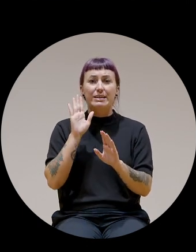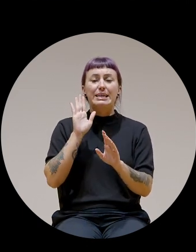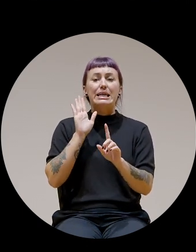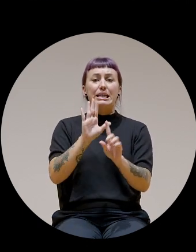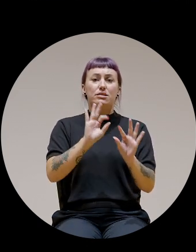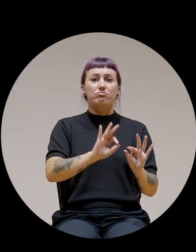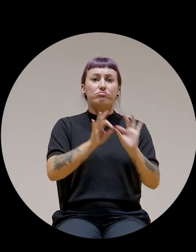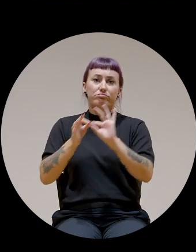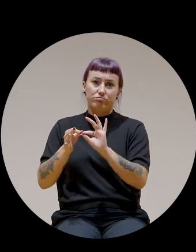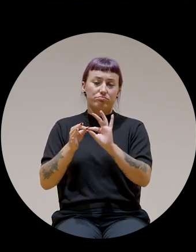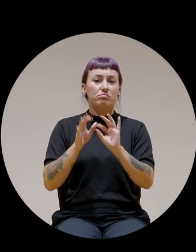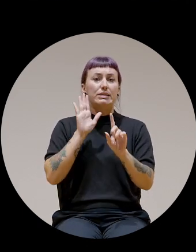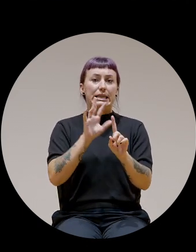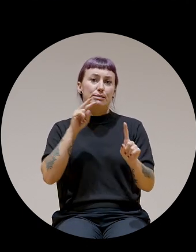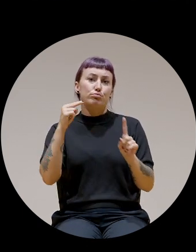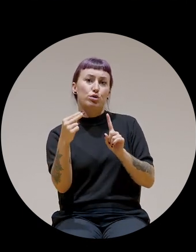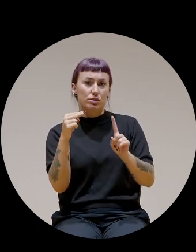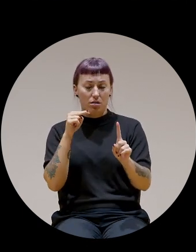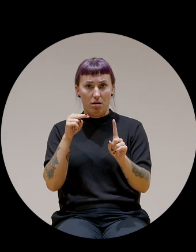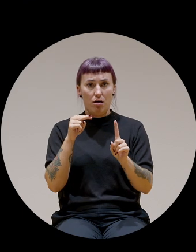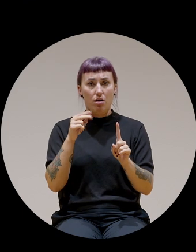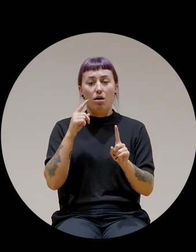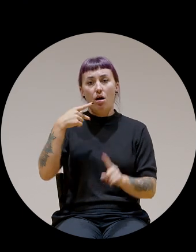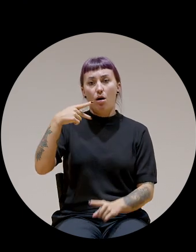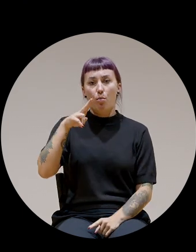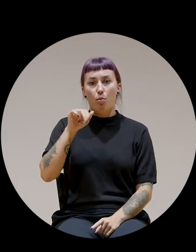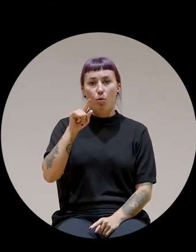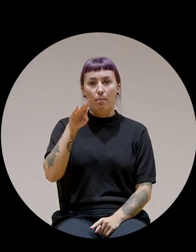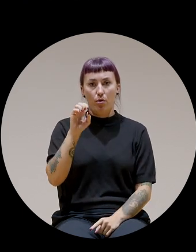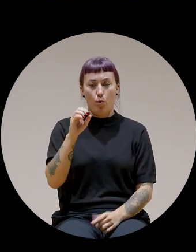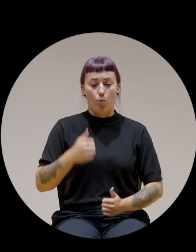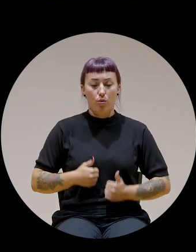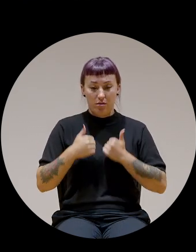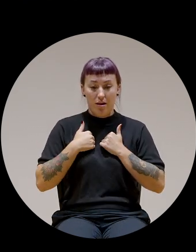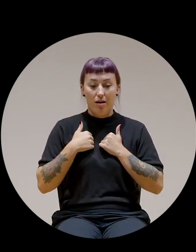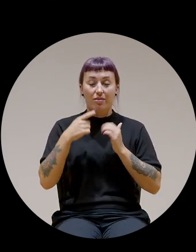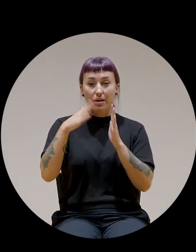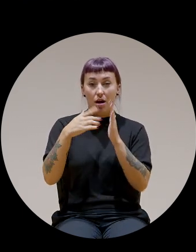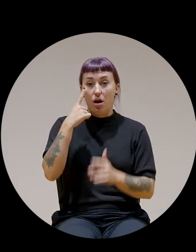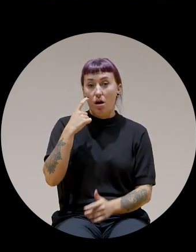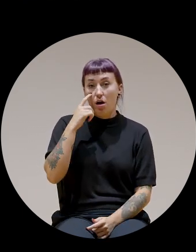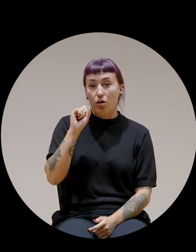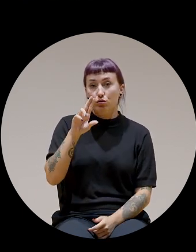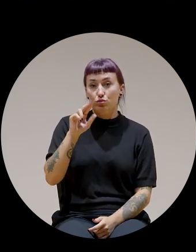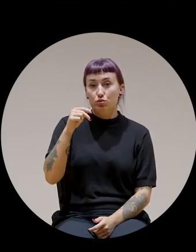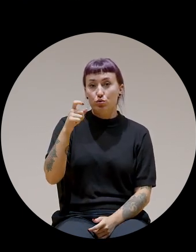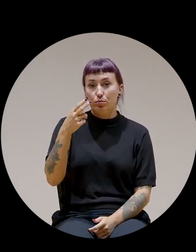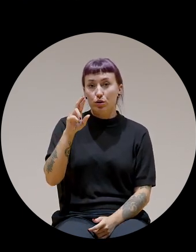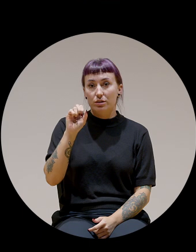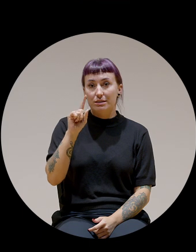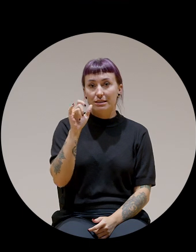his interpretation, let's say, his perception of Pueblo life. And this painting, Superstition, is probably my